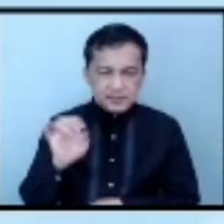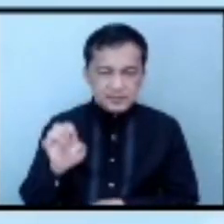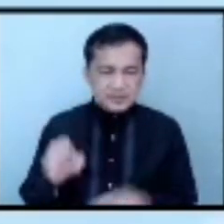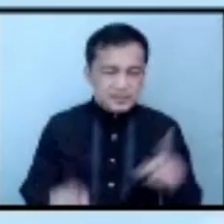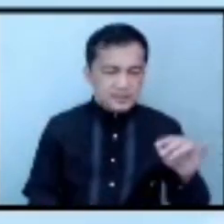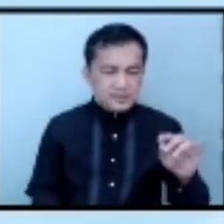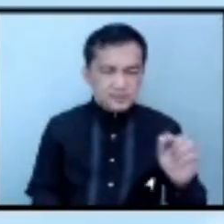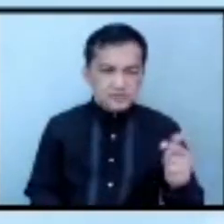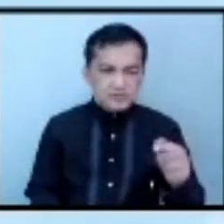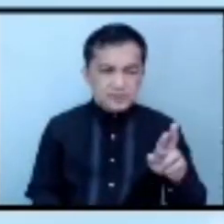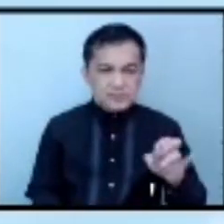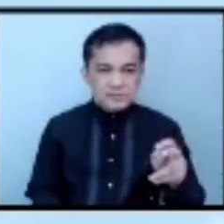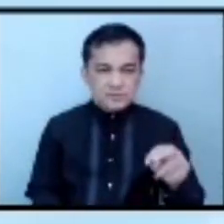rewind